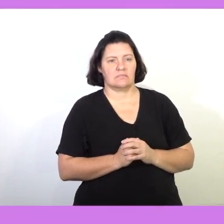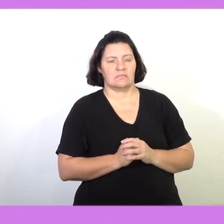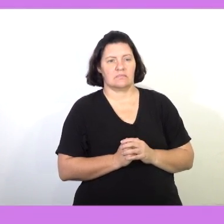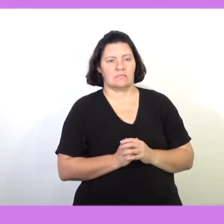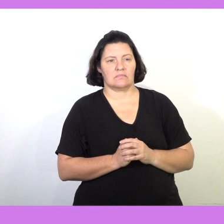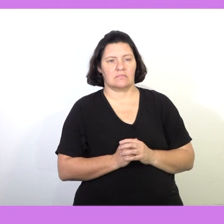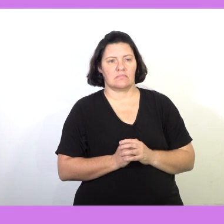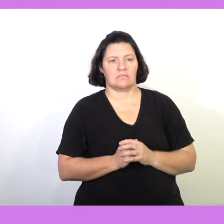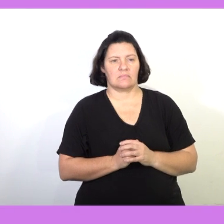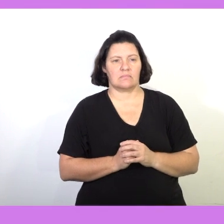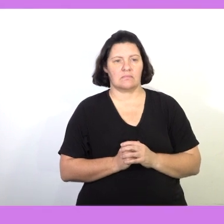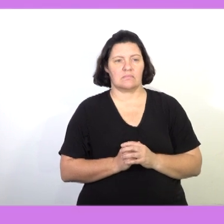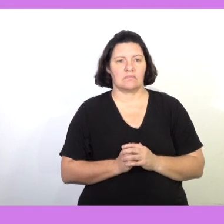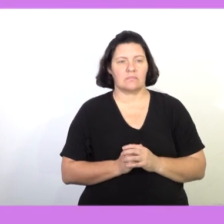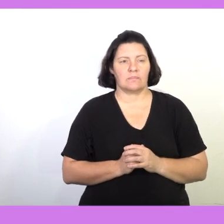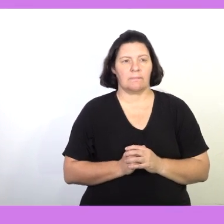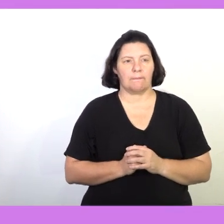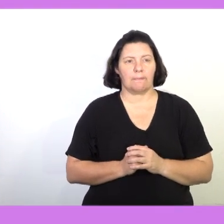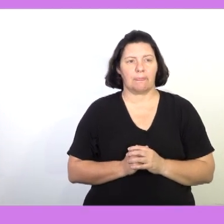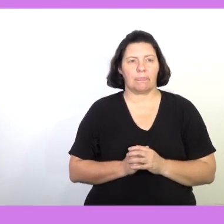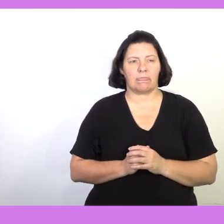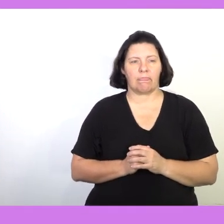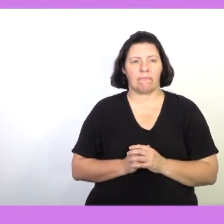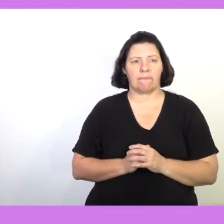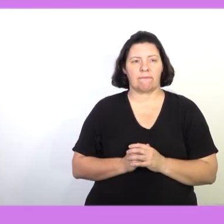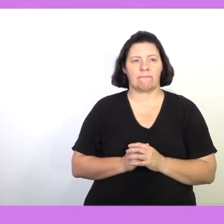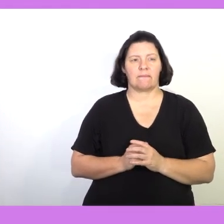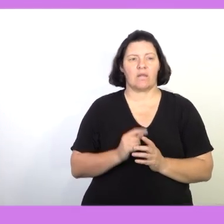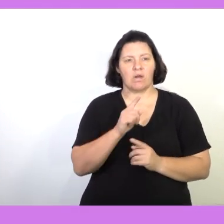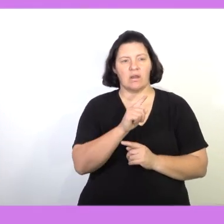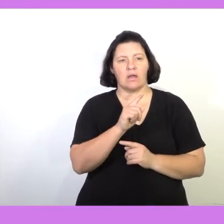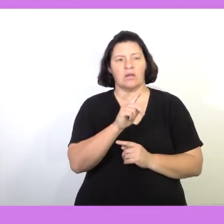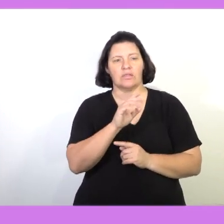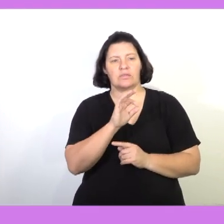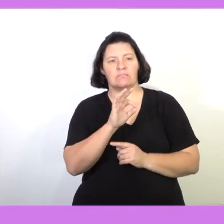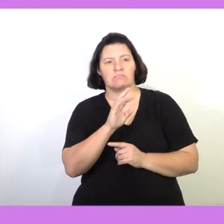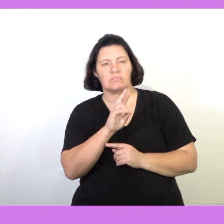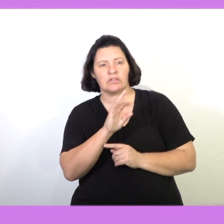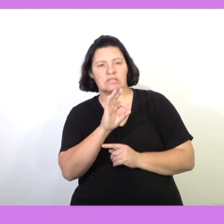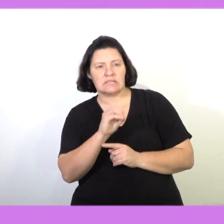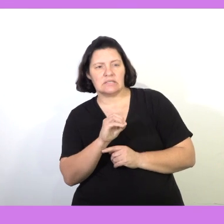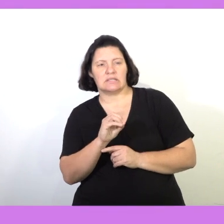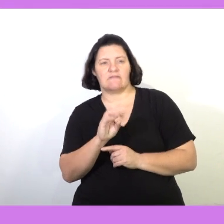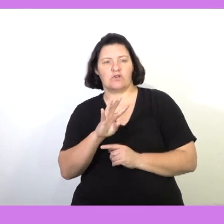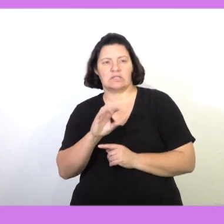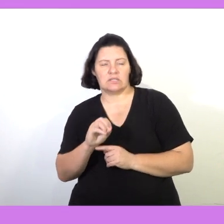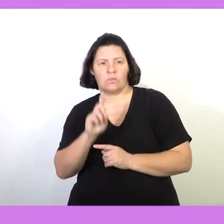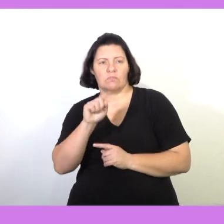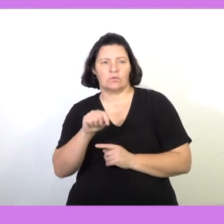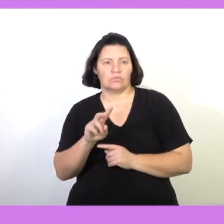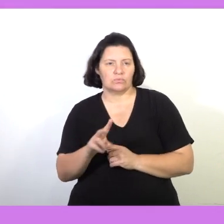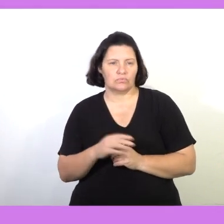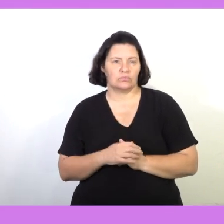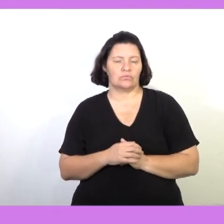30, it's 1.4, just under 1.5. And then 40, it's 1.2.